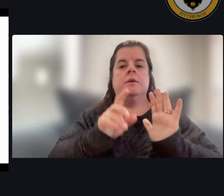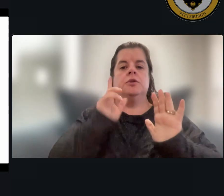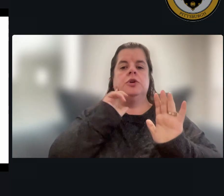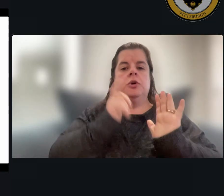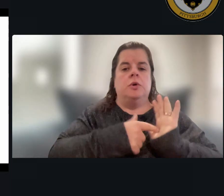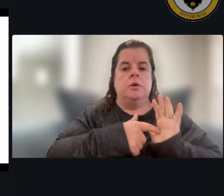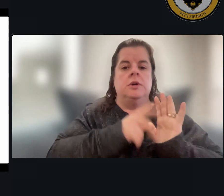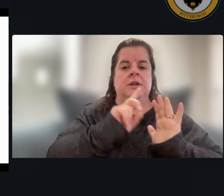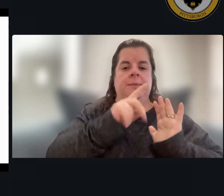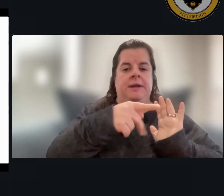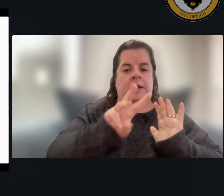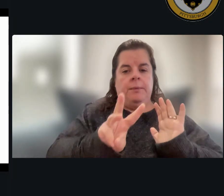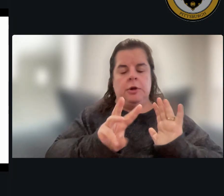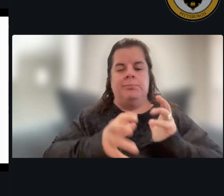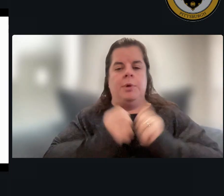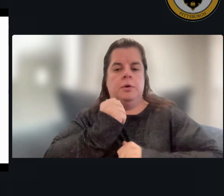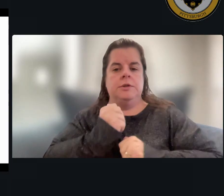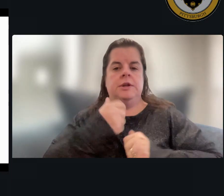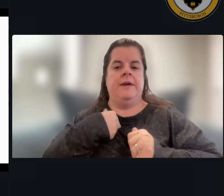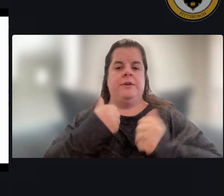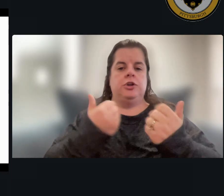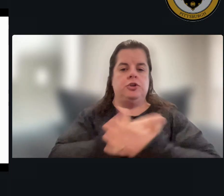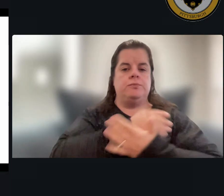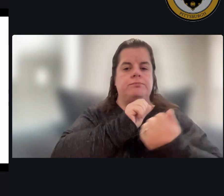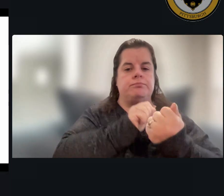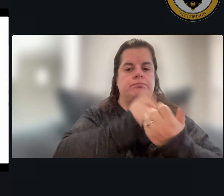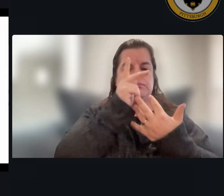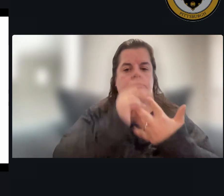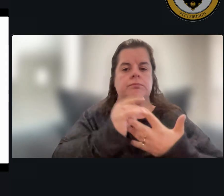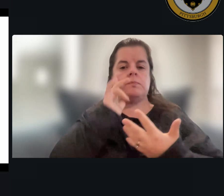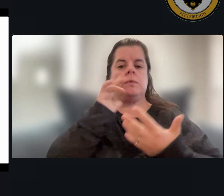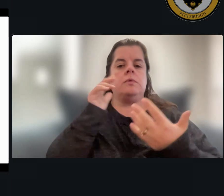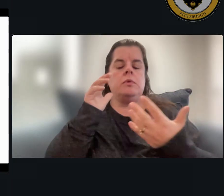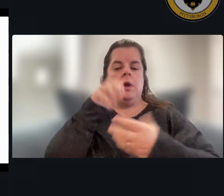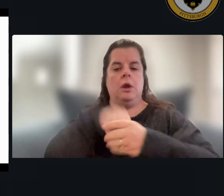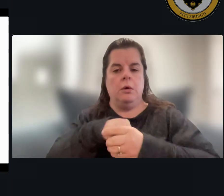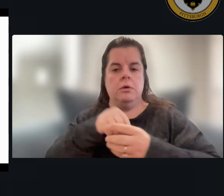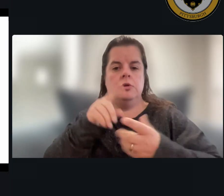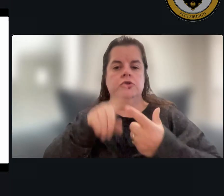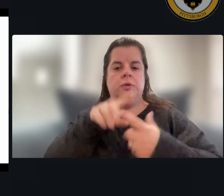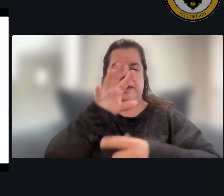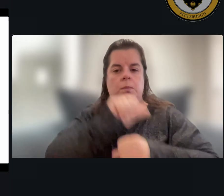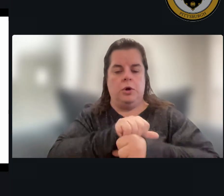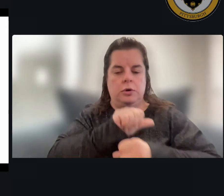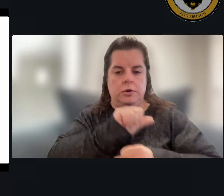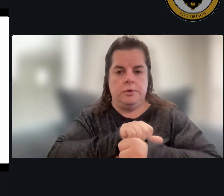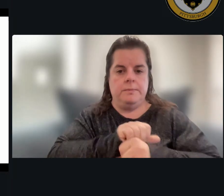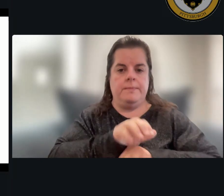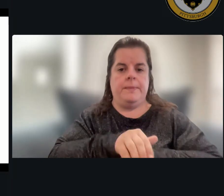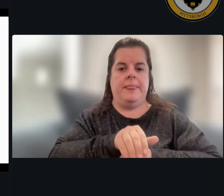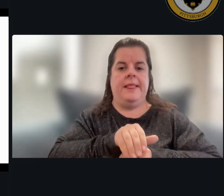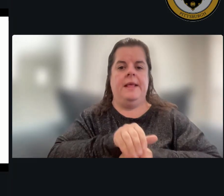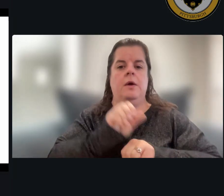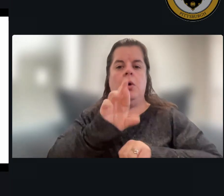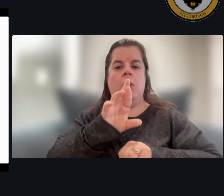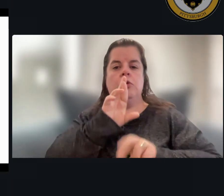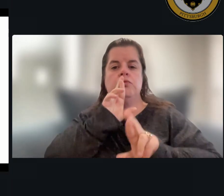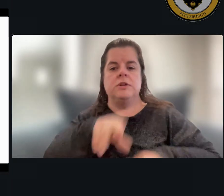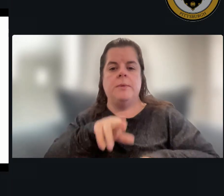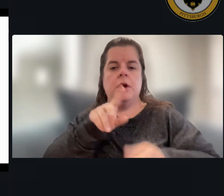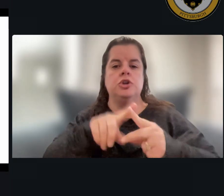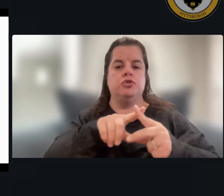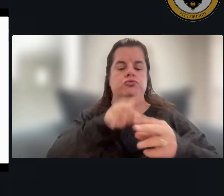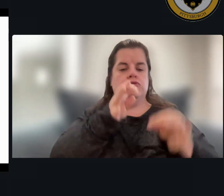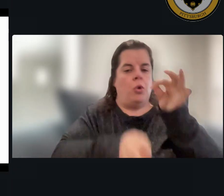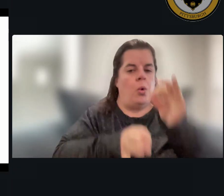taking on a new project, we will incorporate that into that work, or in response to a complaint or litigation.